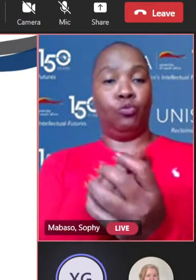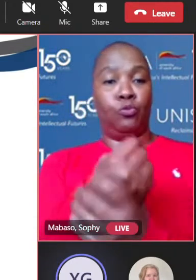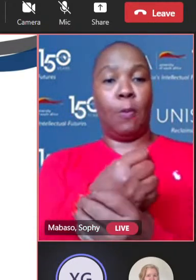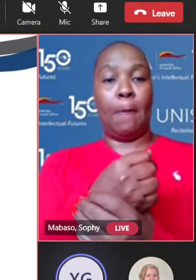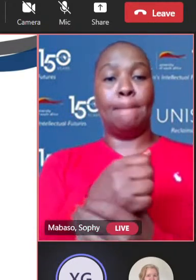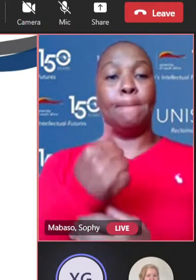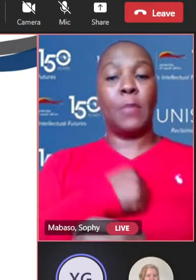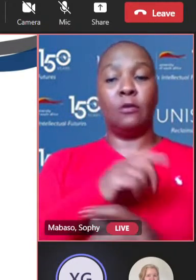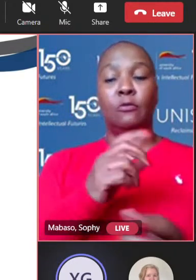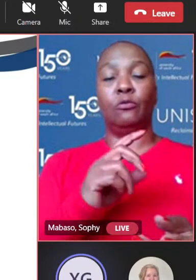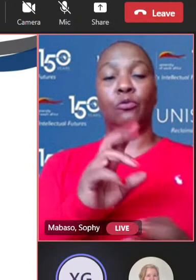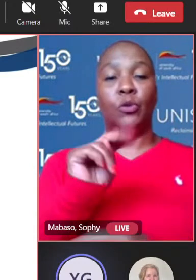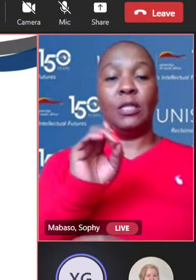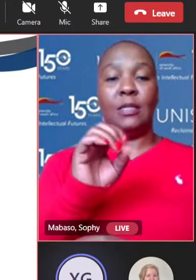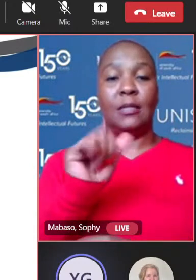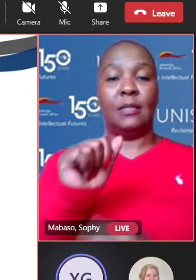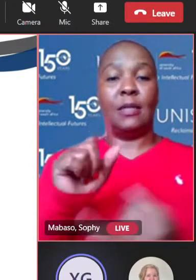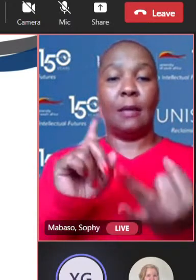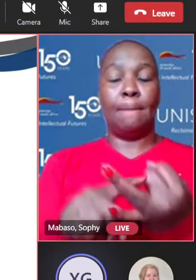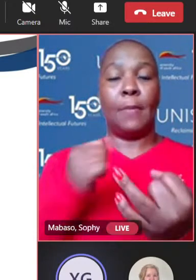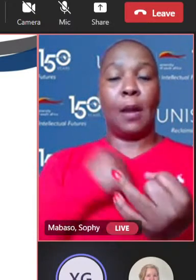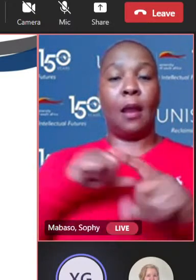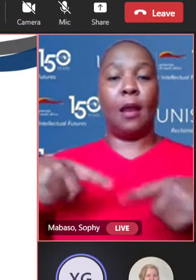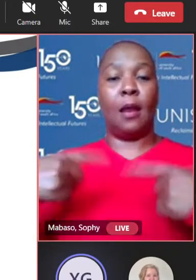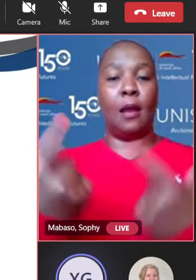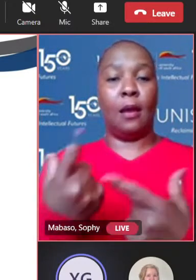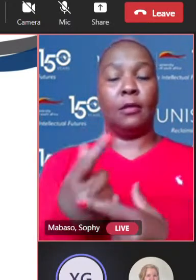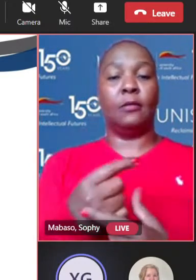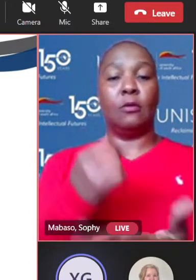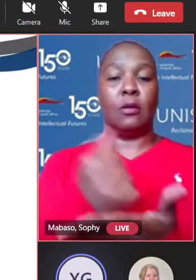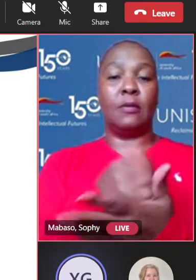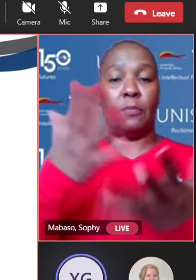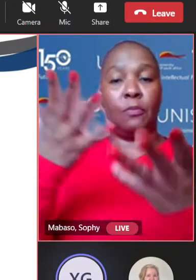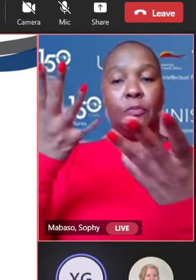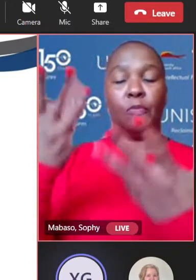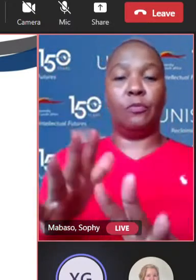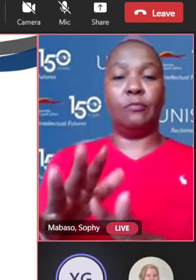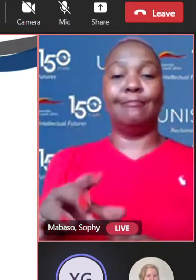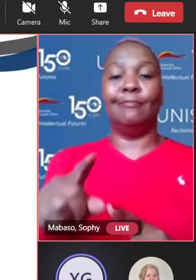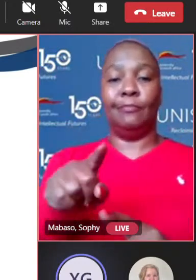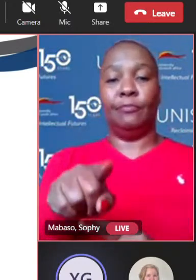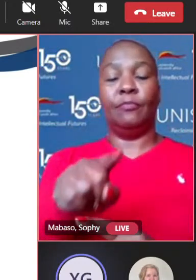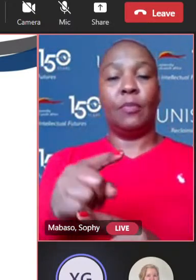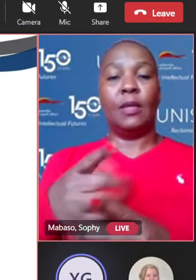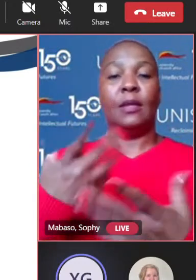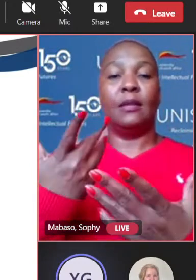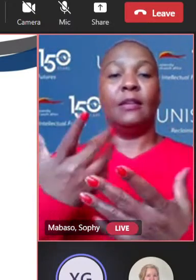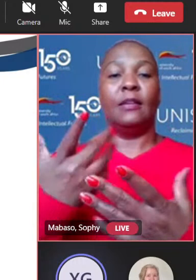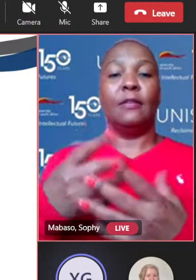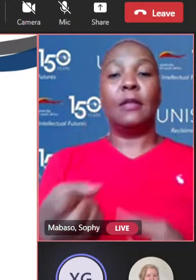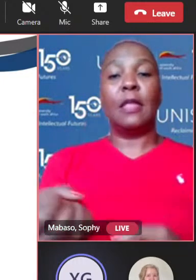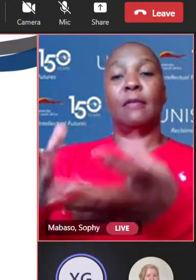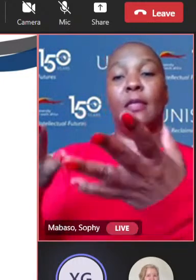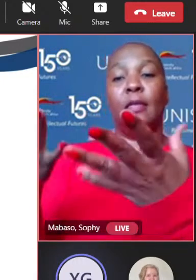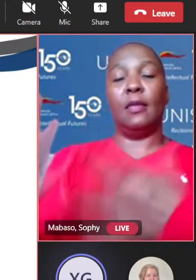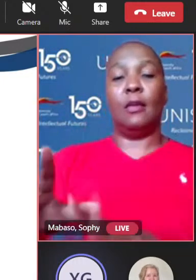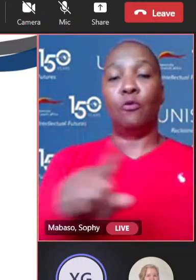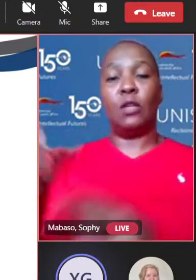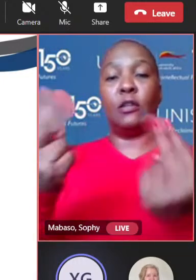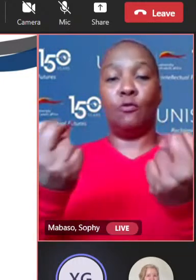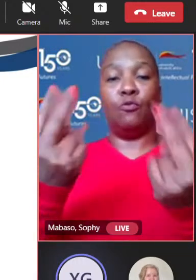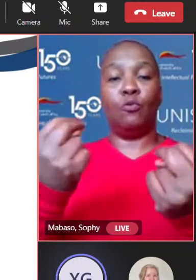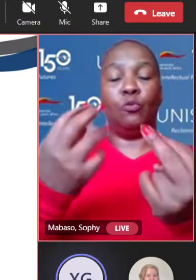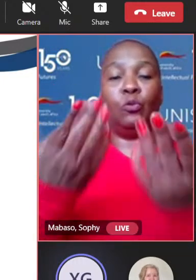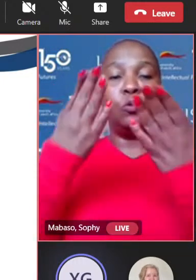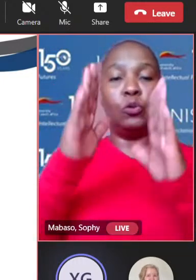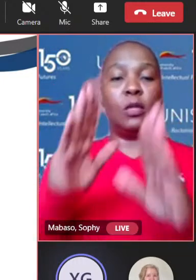soon as you register for your My Unisa account, the My Life account is assigned to you. As a new student, it will only be